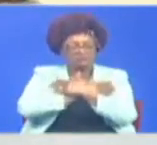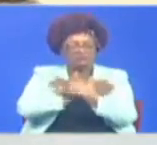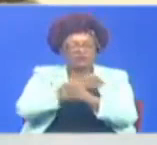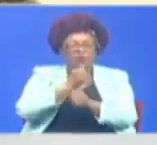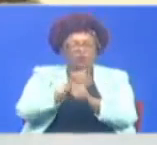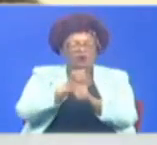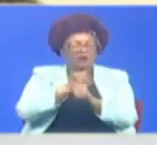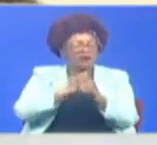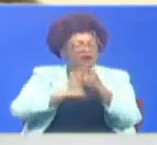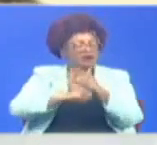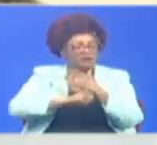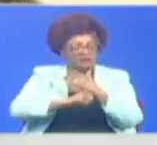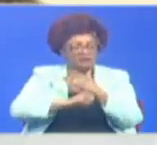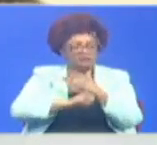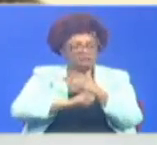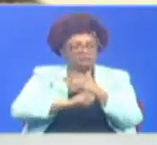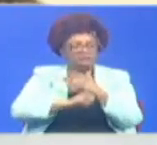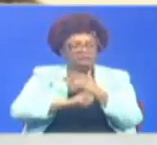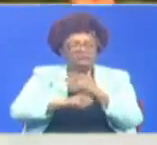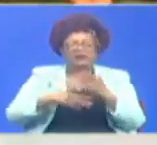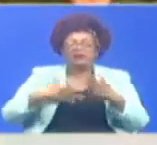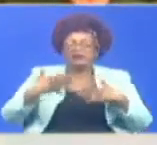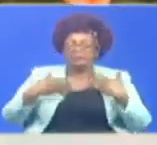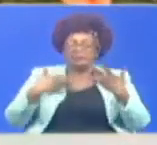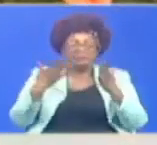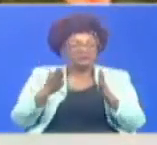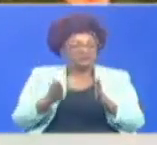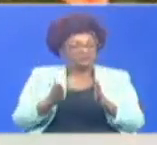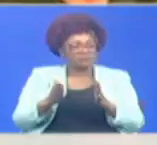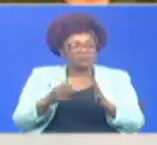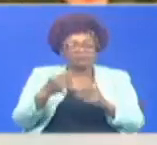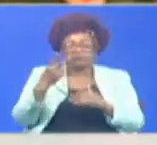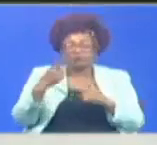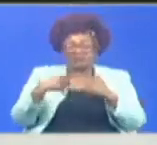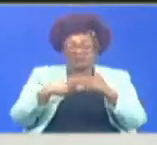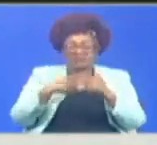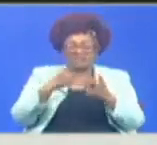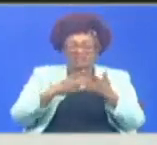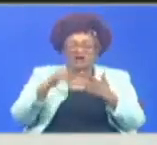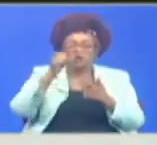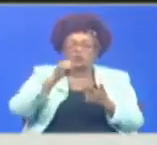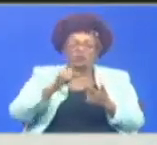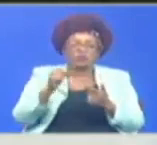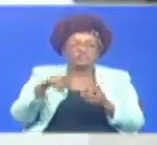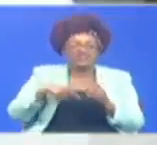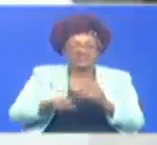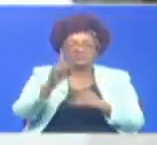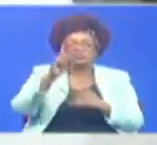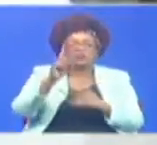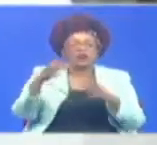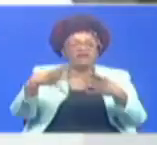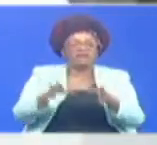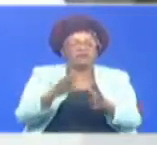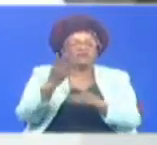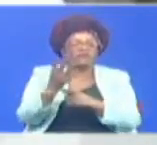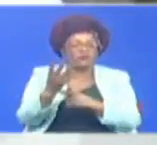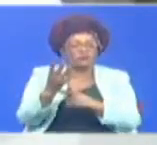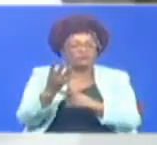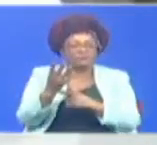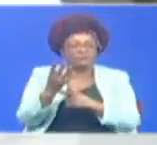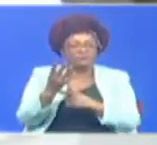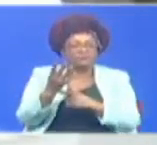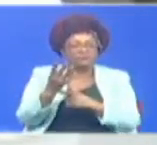hard-working, and a very happy person. The 26-year-old was the firstborn in a family of four.